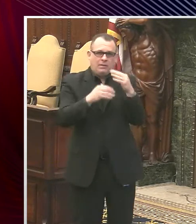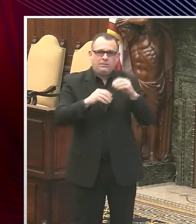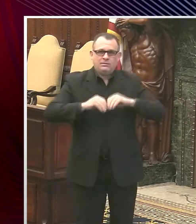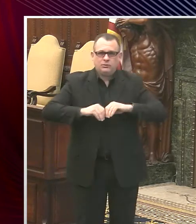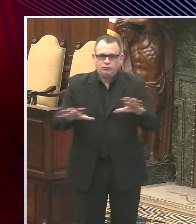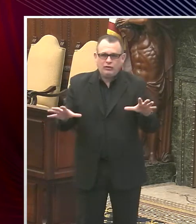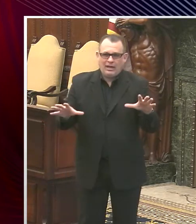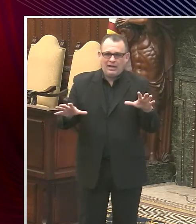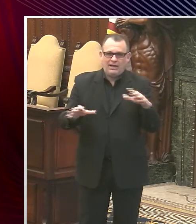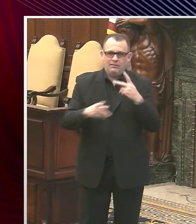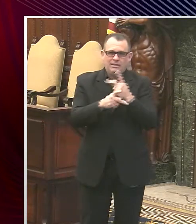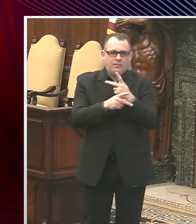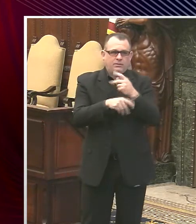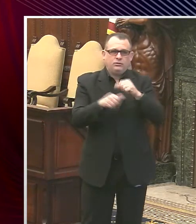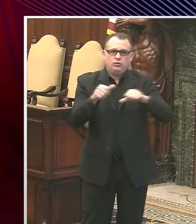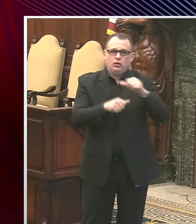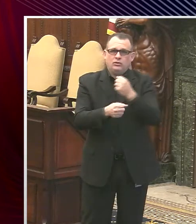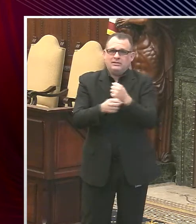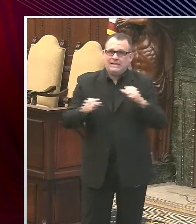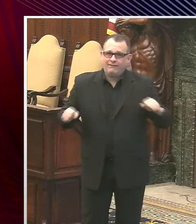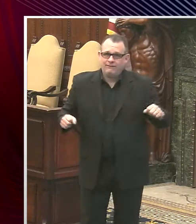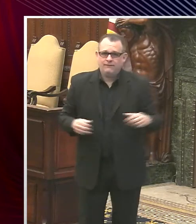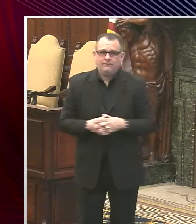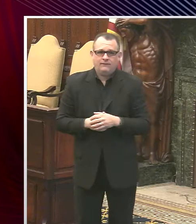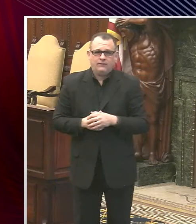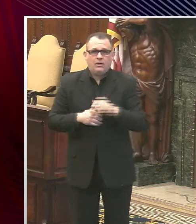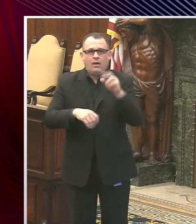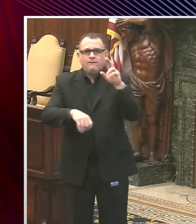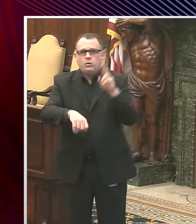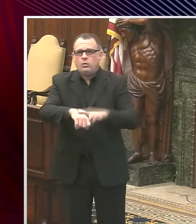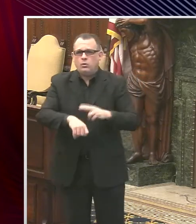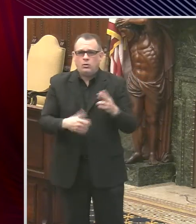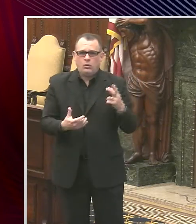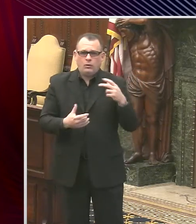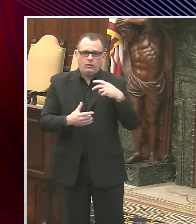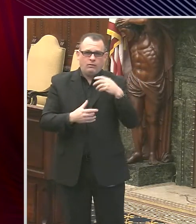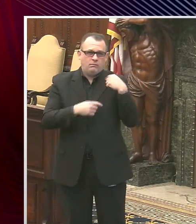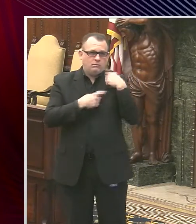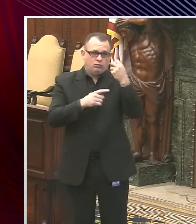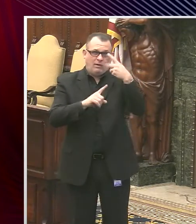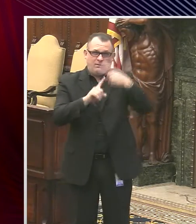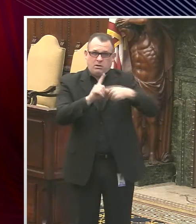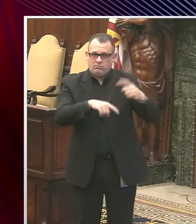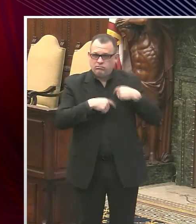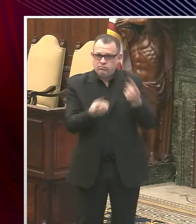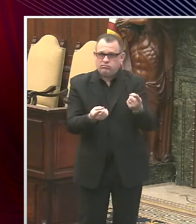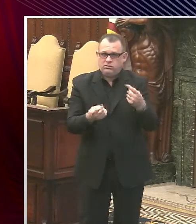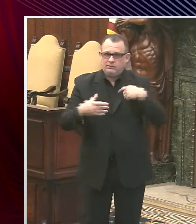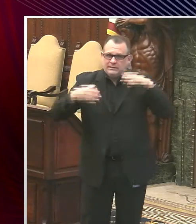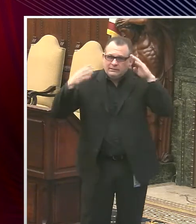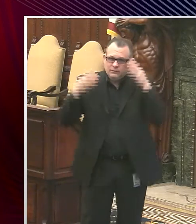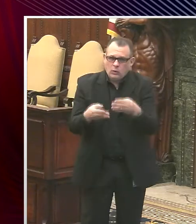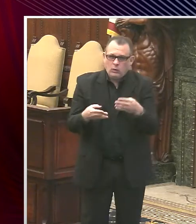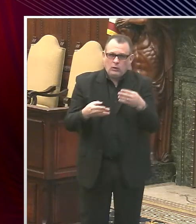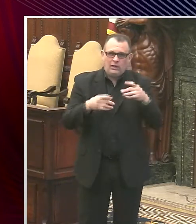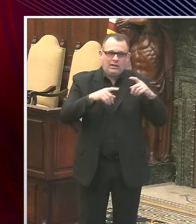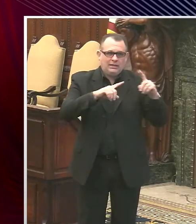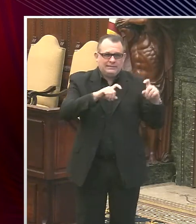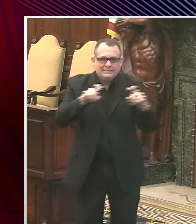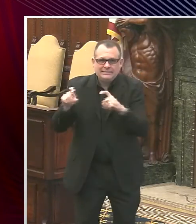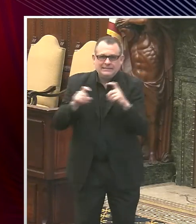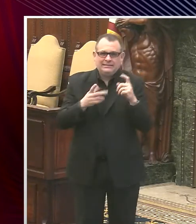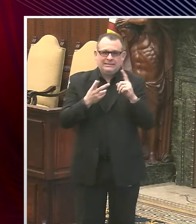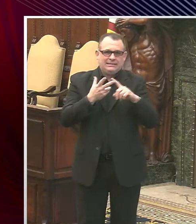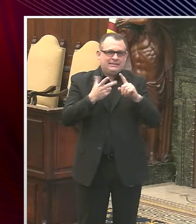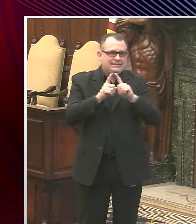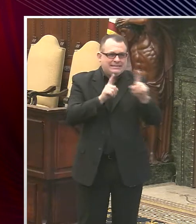other safe. Of course, during these past 12 months, the focus has been drawn towards testing, social distancing, and